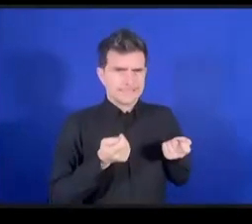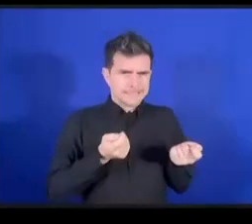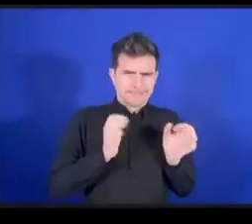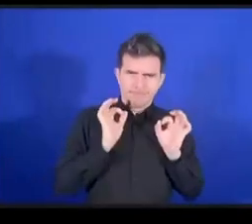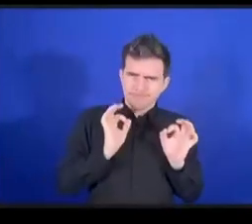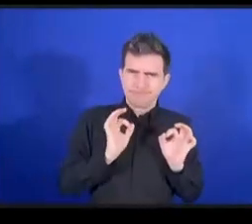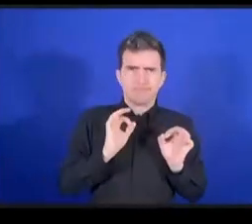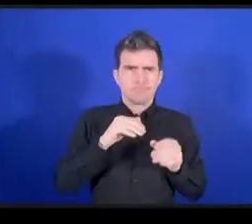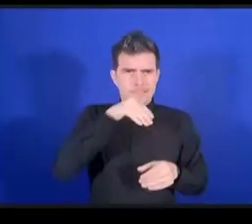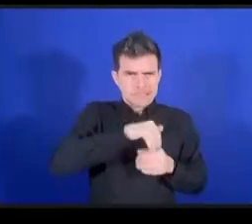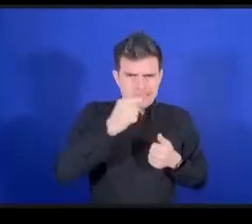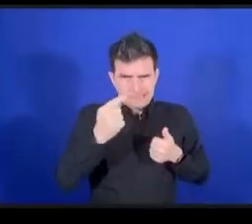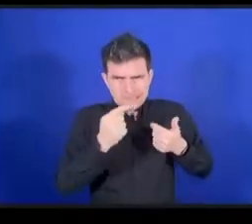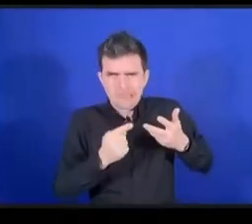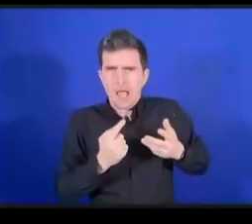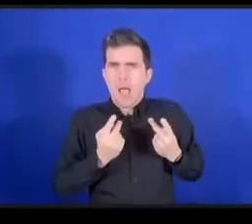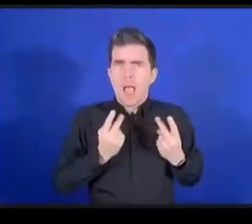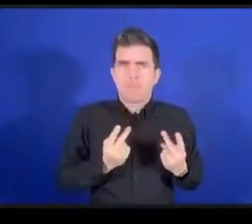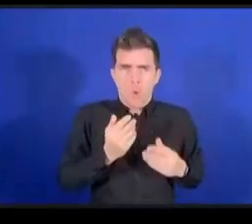and differentiated fields. Thanks.